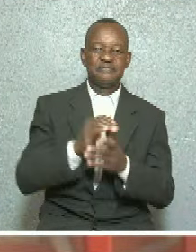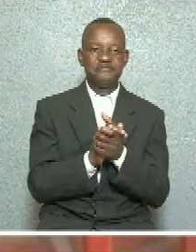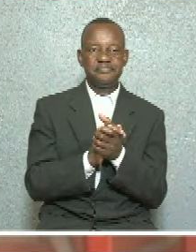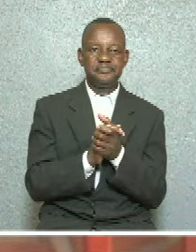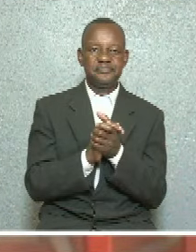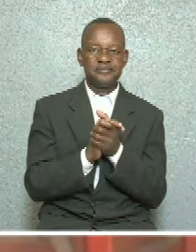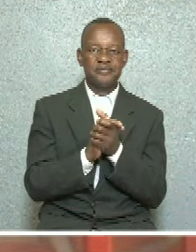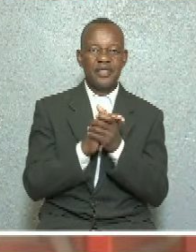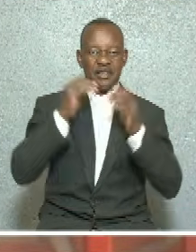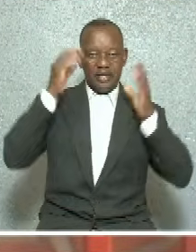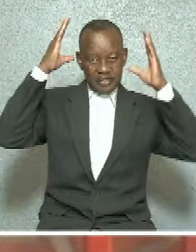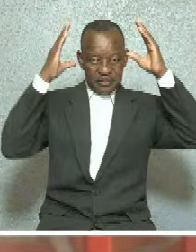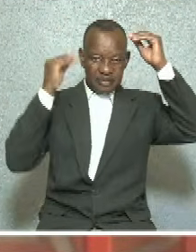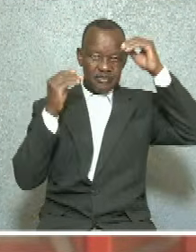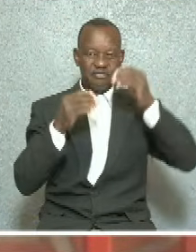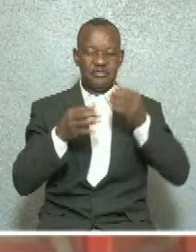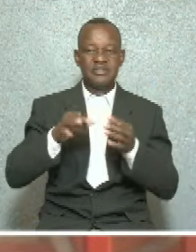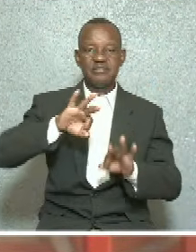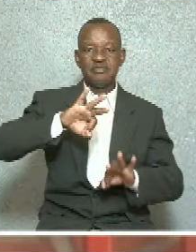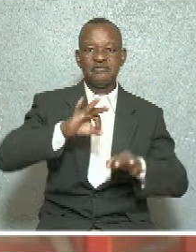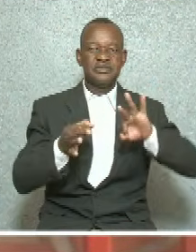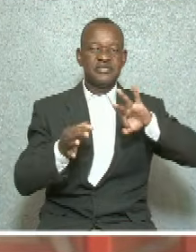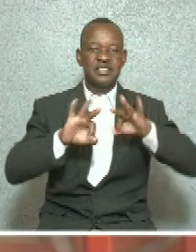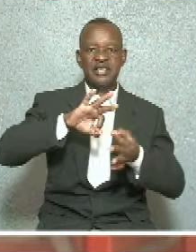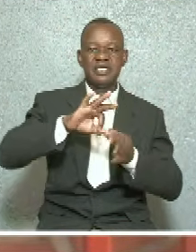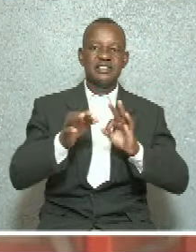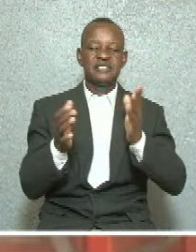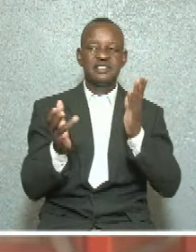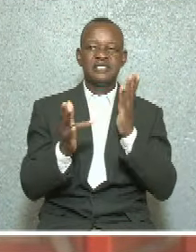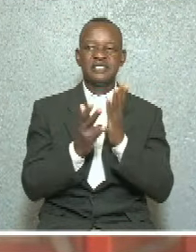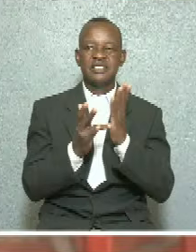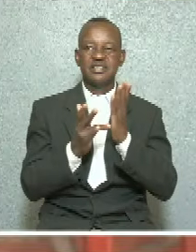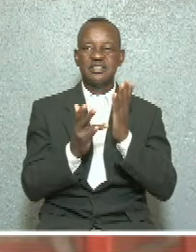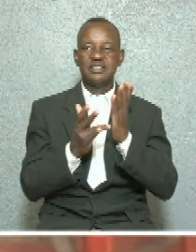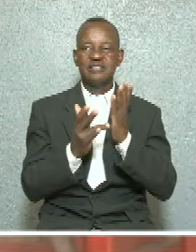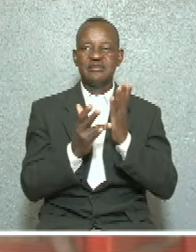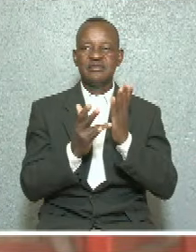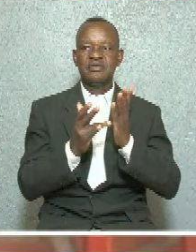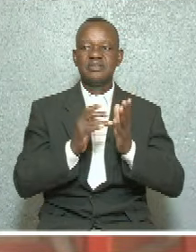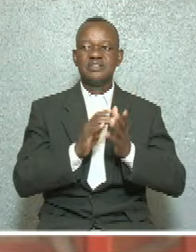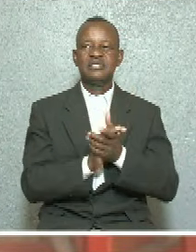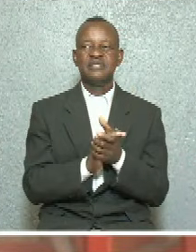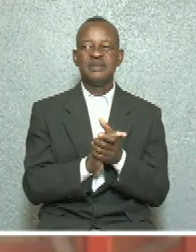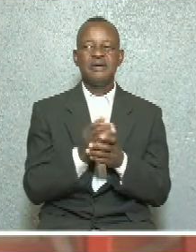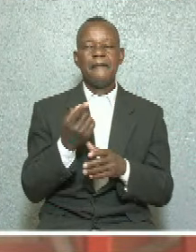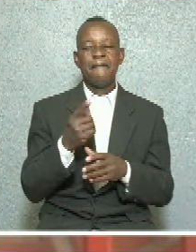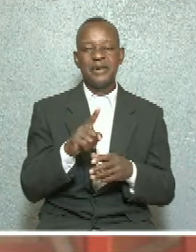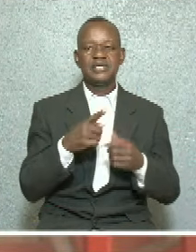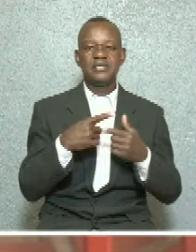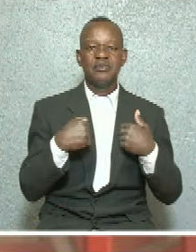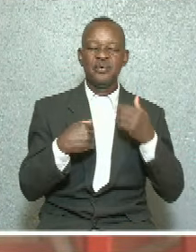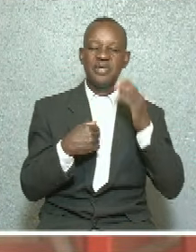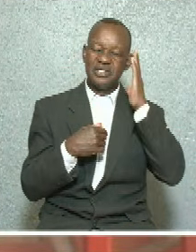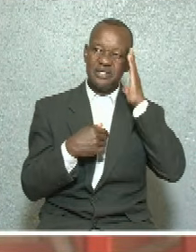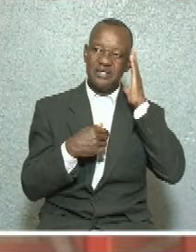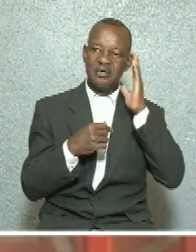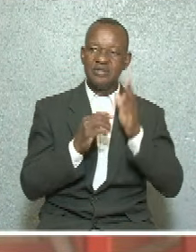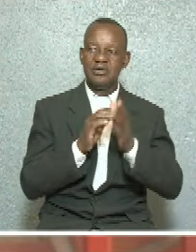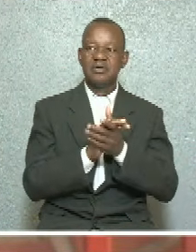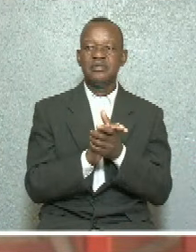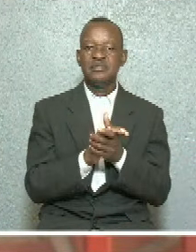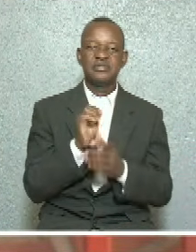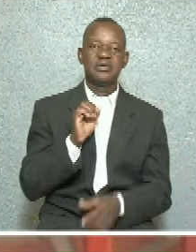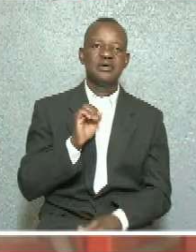Bachelor's of Computer Science in Software Design. But as we all know, Africa is about